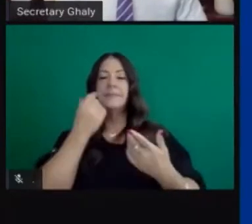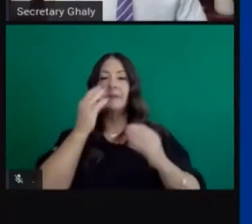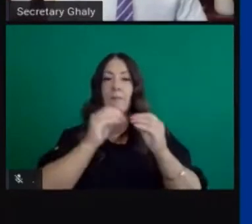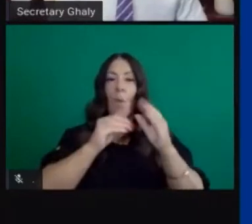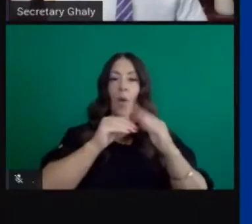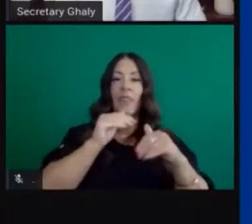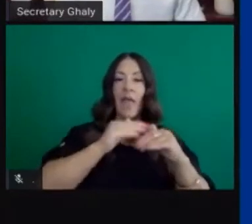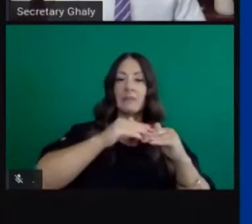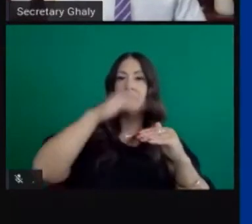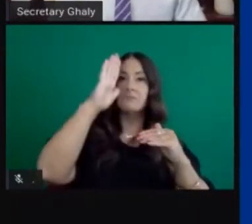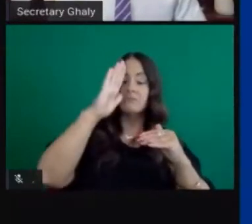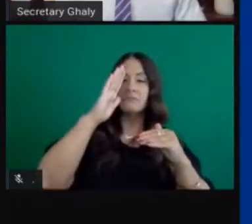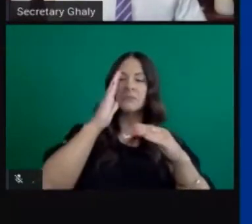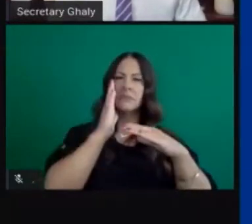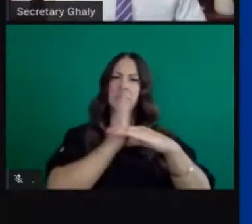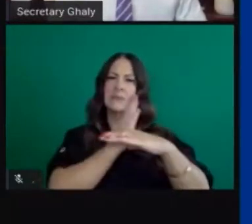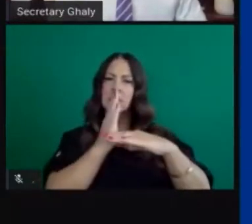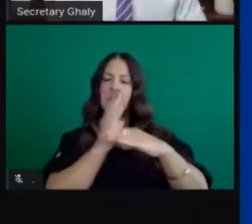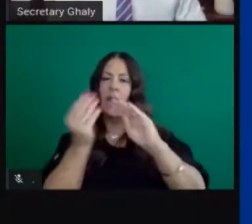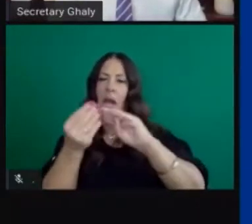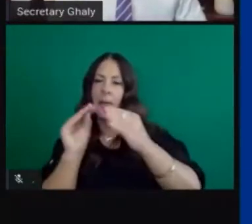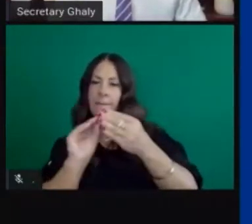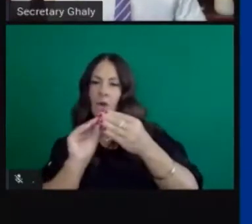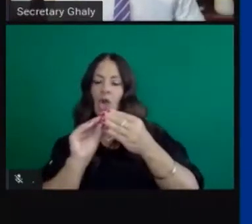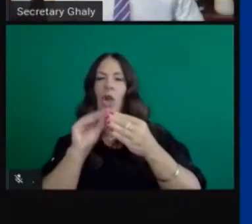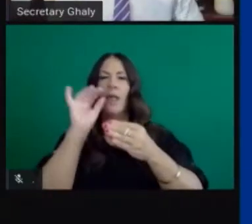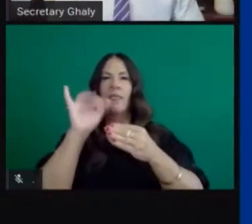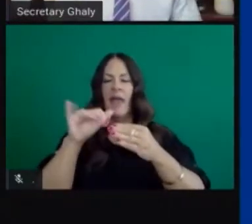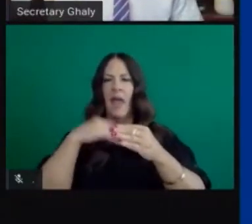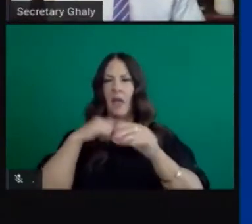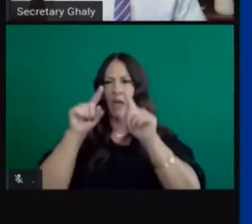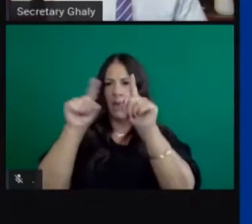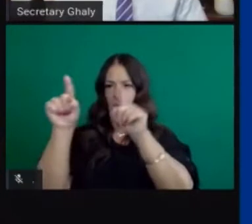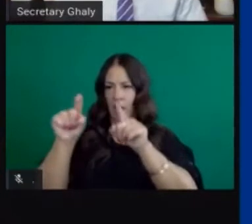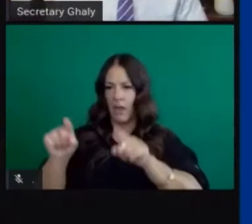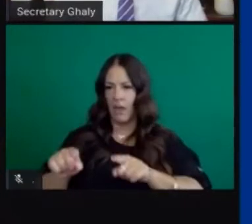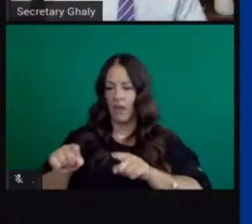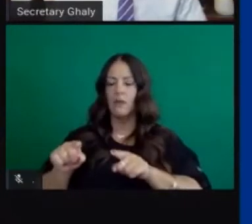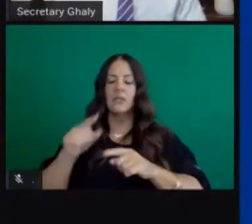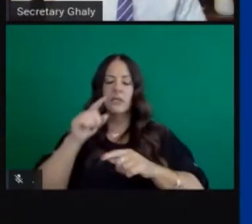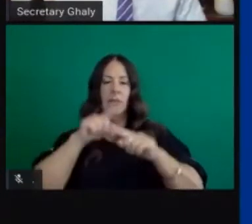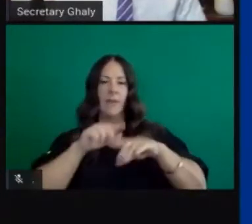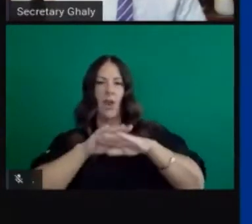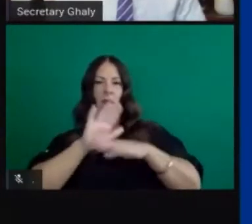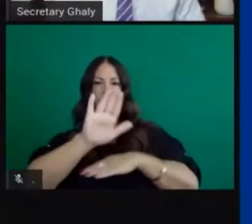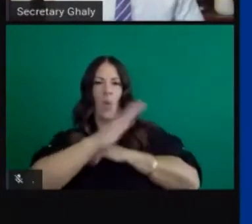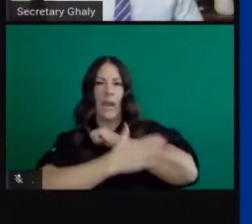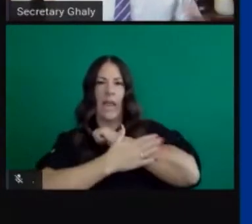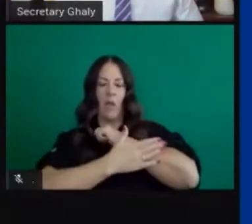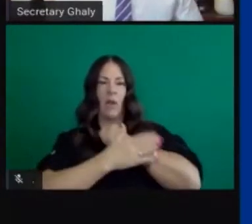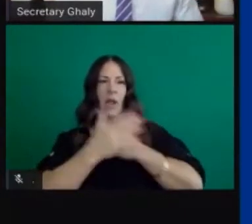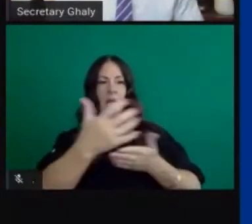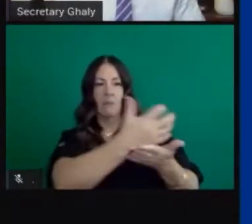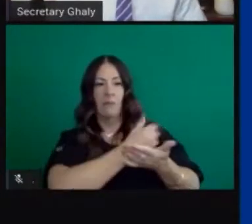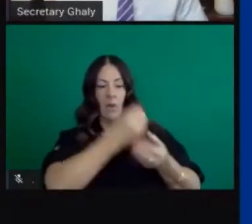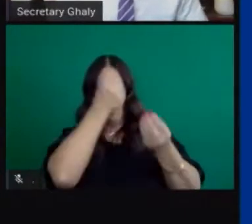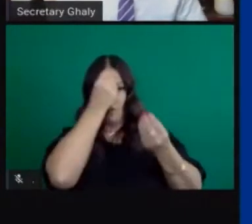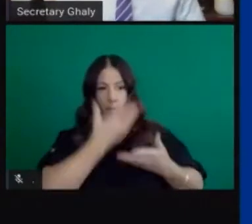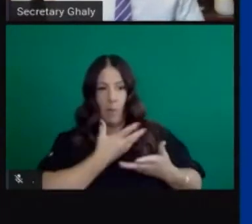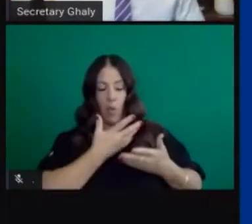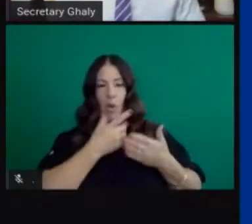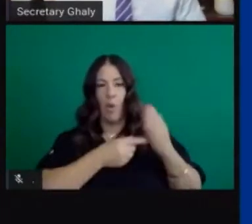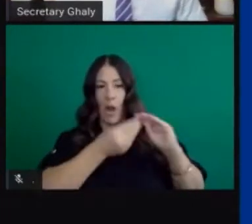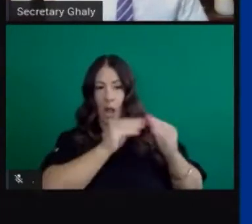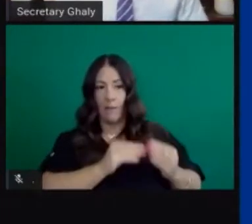positivity rate that's an average over 7 days. I'll remind you that we have a lag in the data that we look at. We don't look